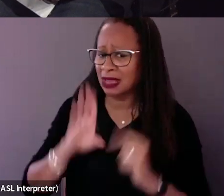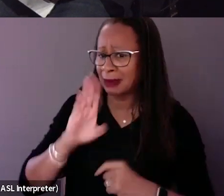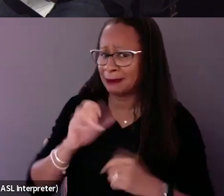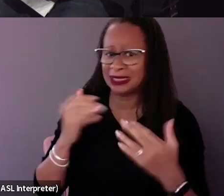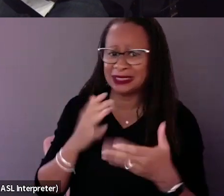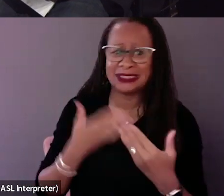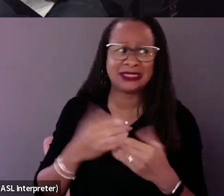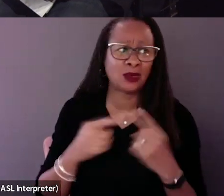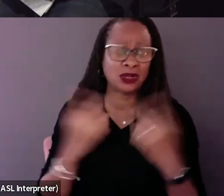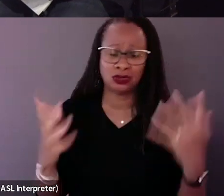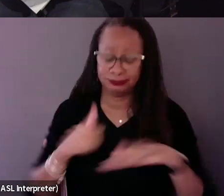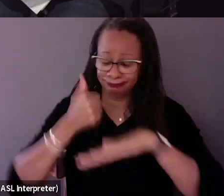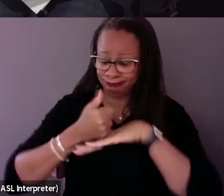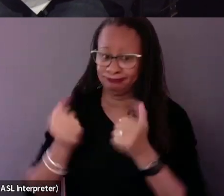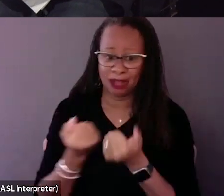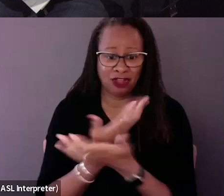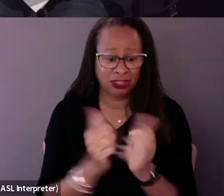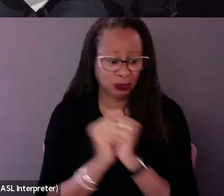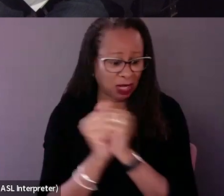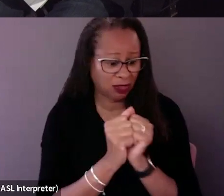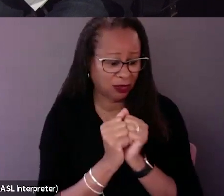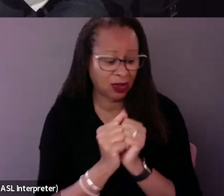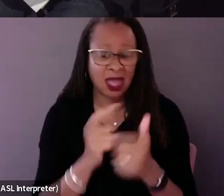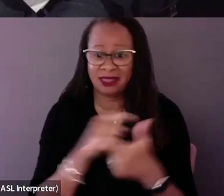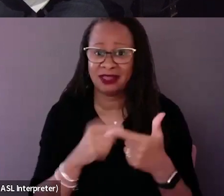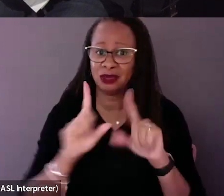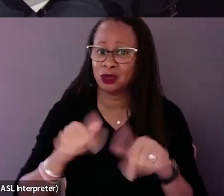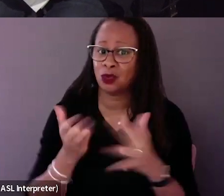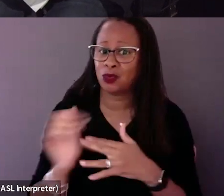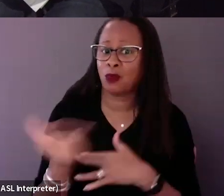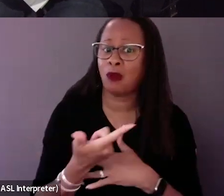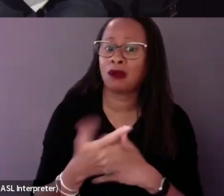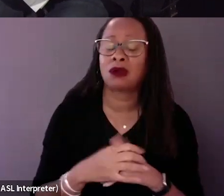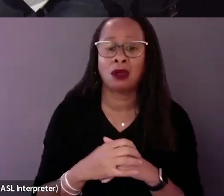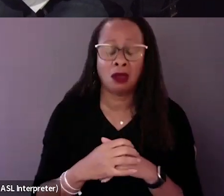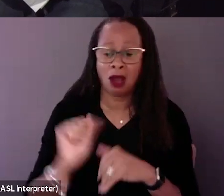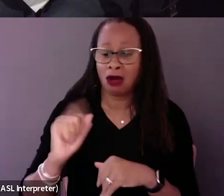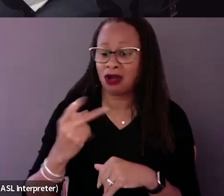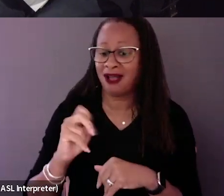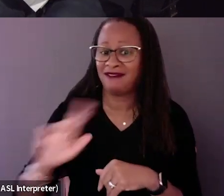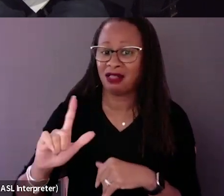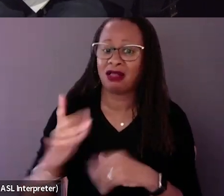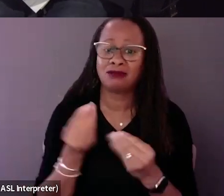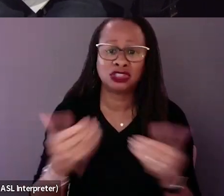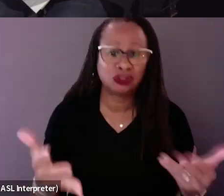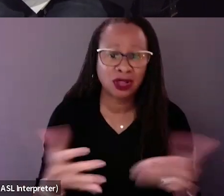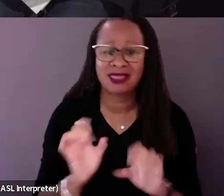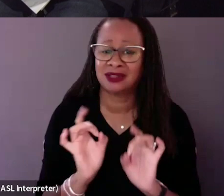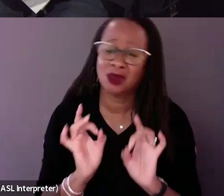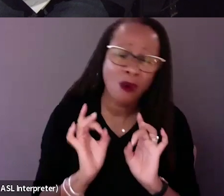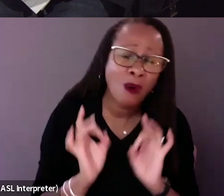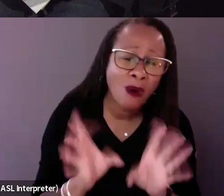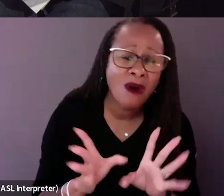are assembling this and you're going through all this archival material that's just so awful.